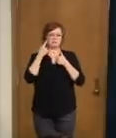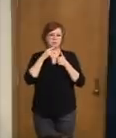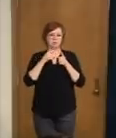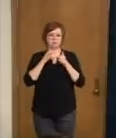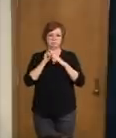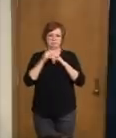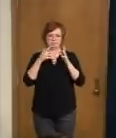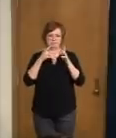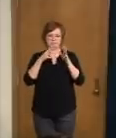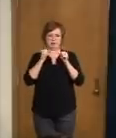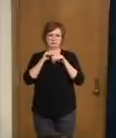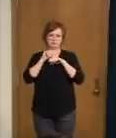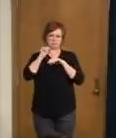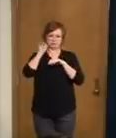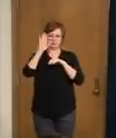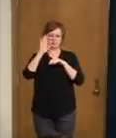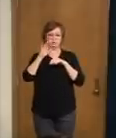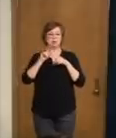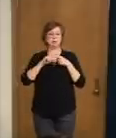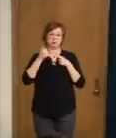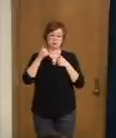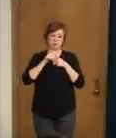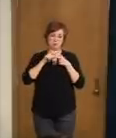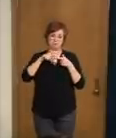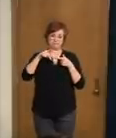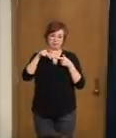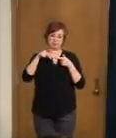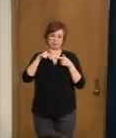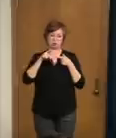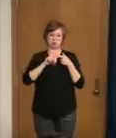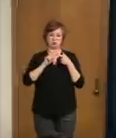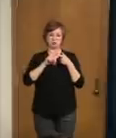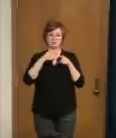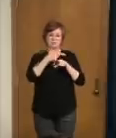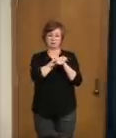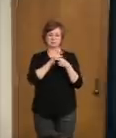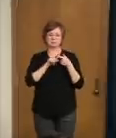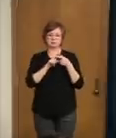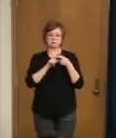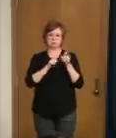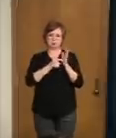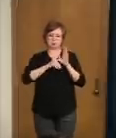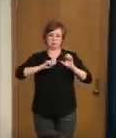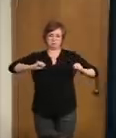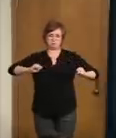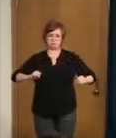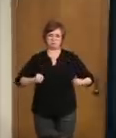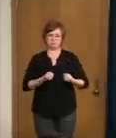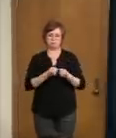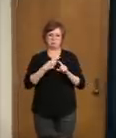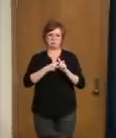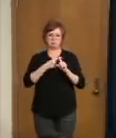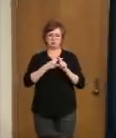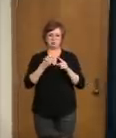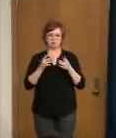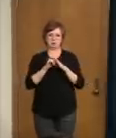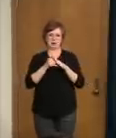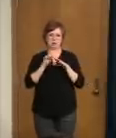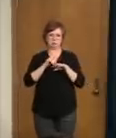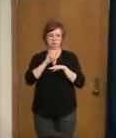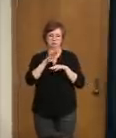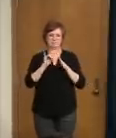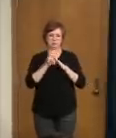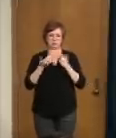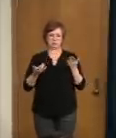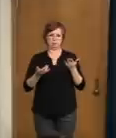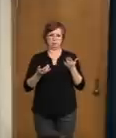Pfizer is more logistically challenging based on the sub-zero requirements and handling needs, which makes it difficult to get them into